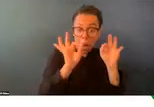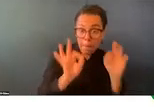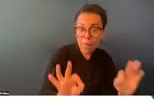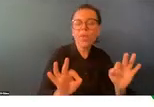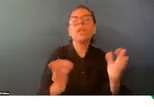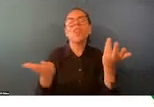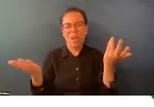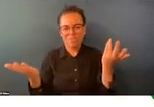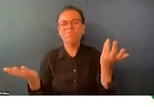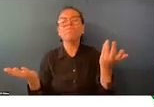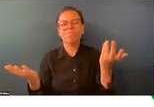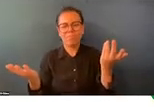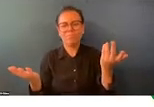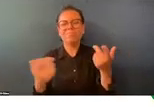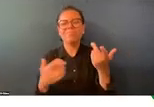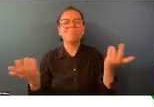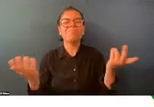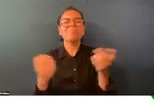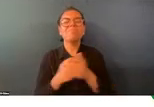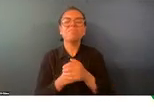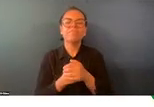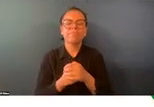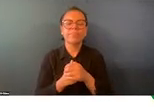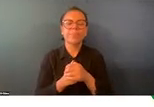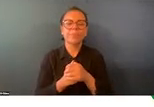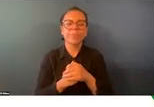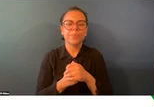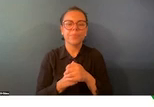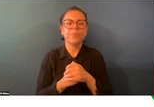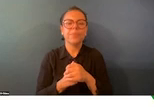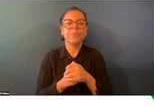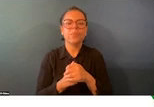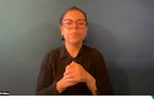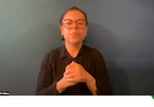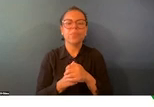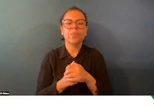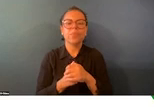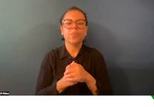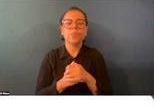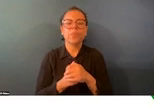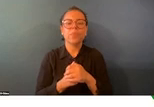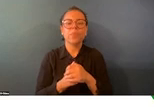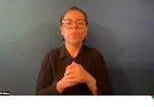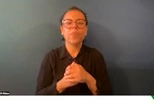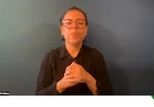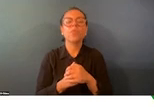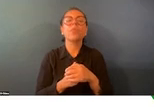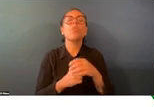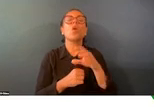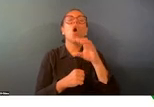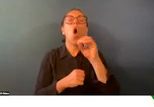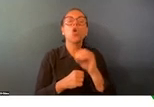are heard in the design and implementation of the project. Next slide, please.